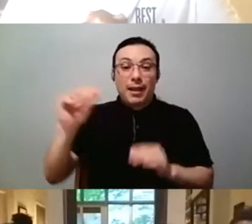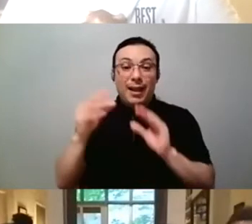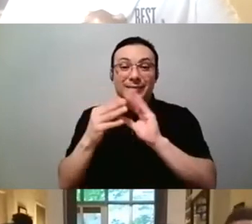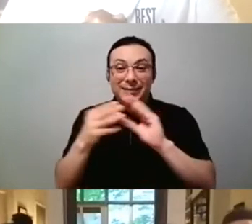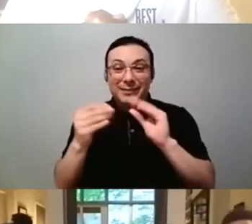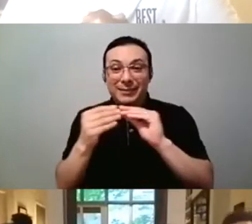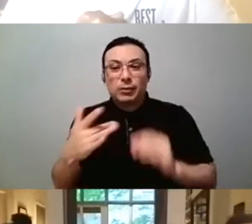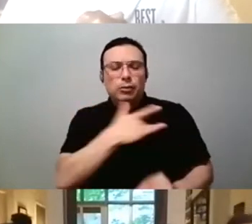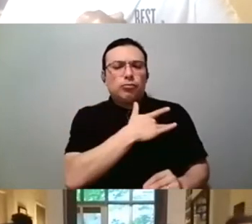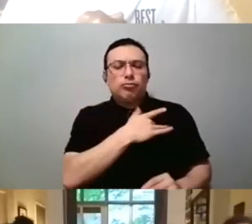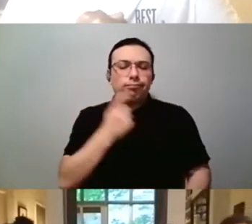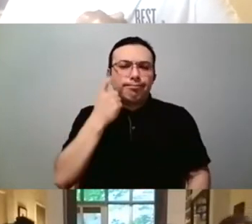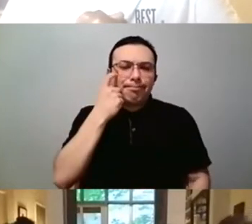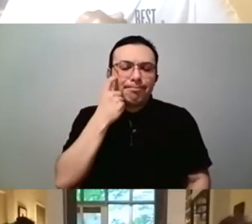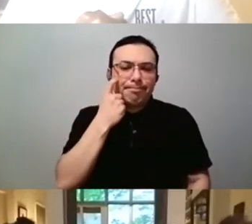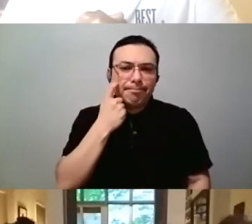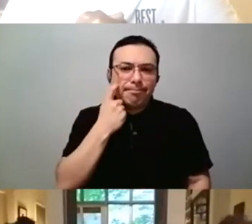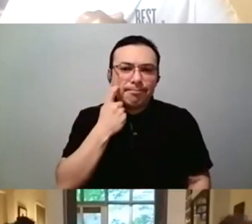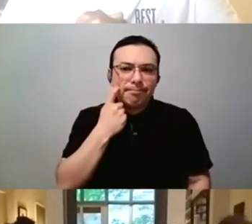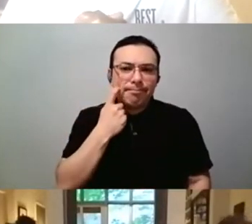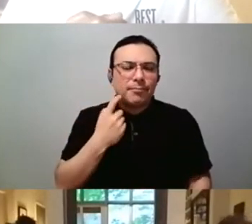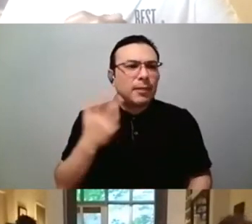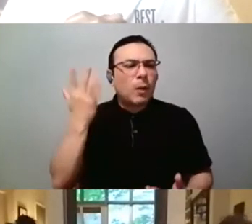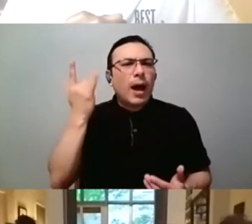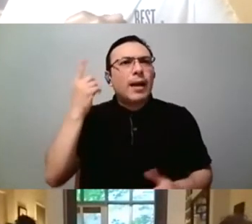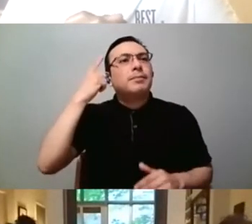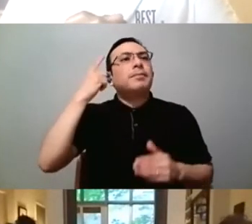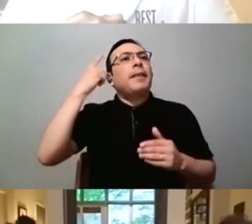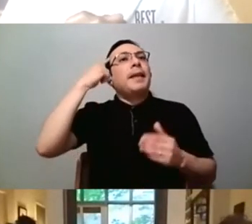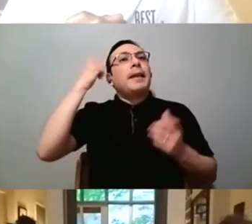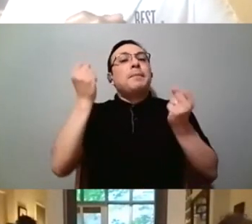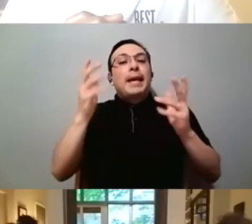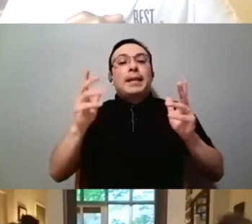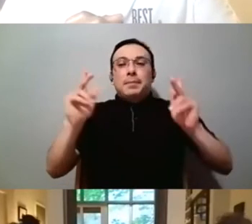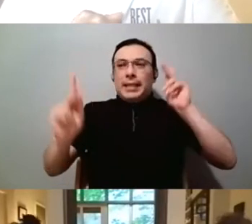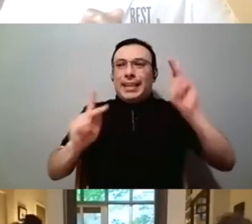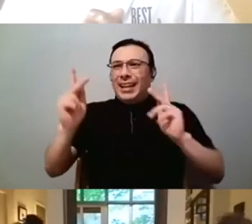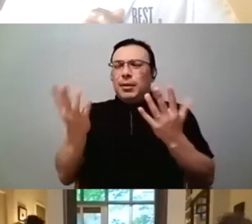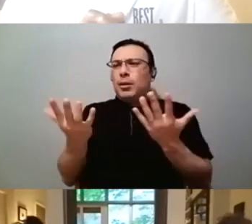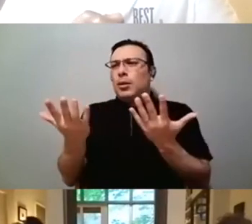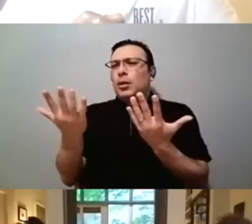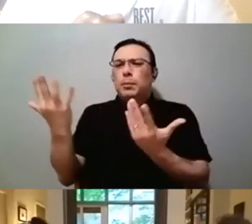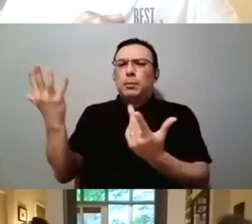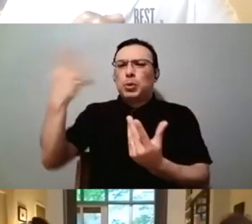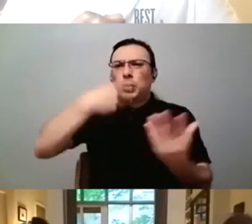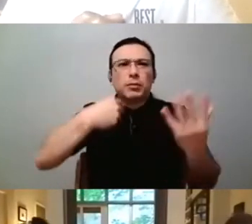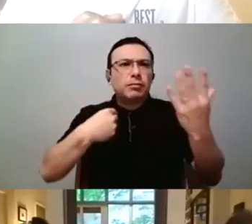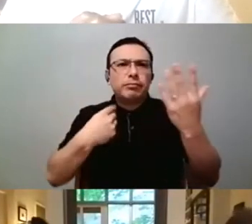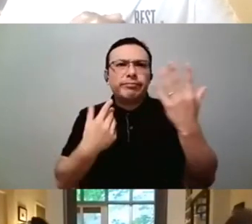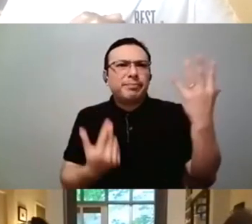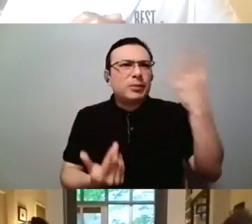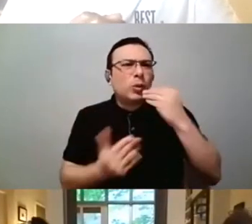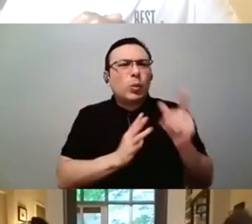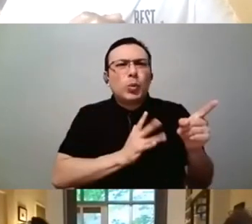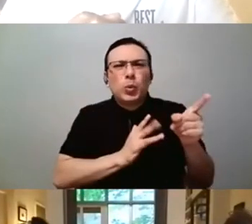It made me think of so many beautiful people lost to the structural